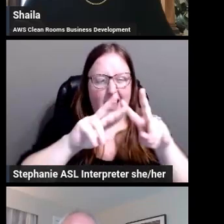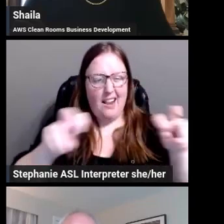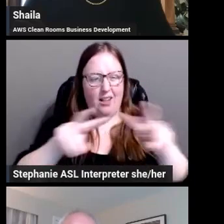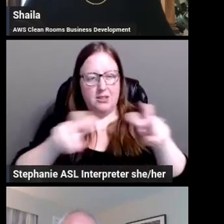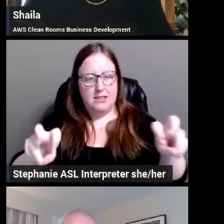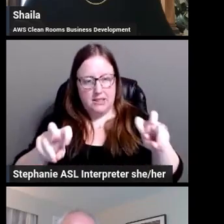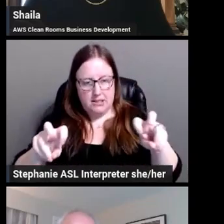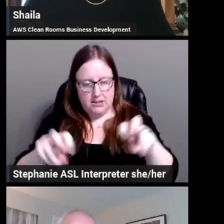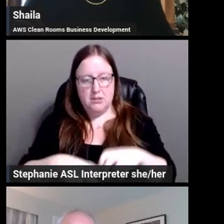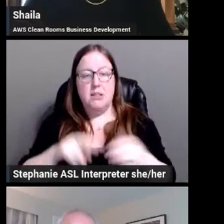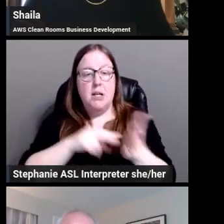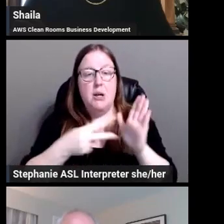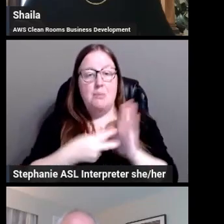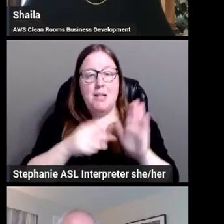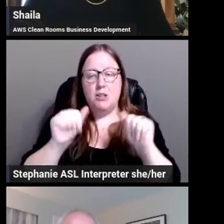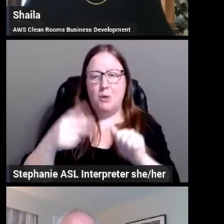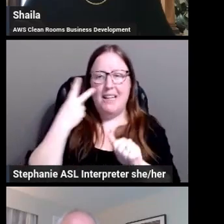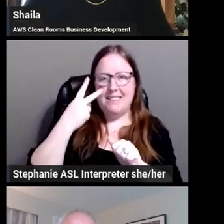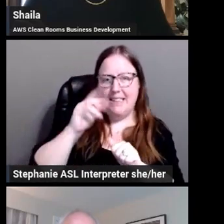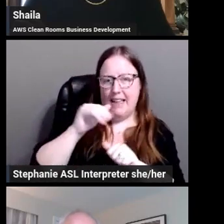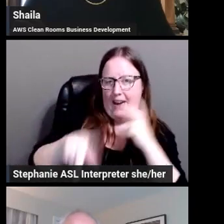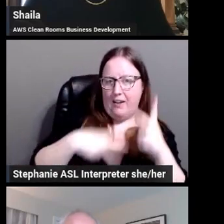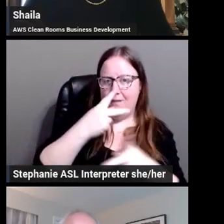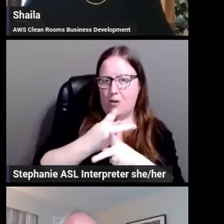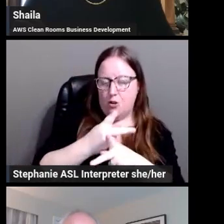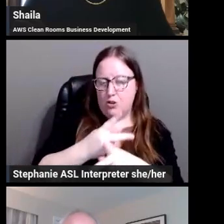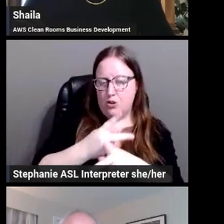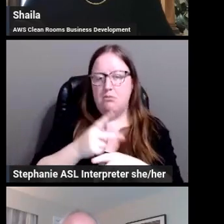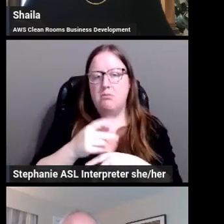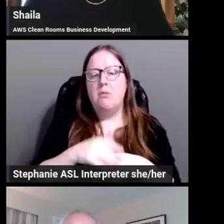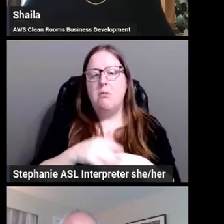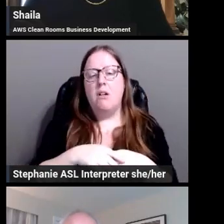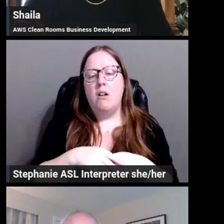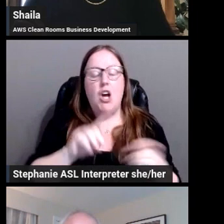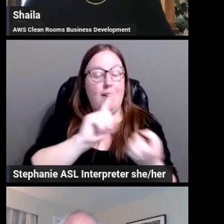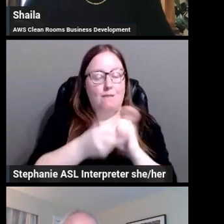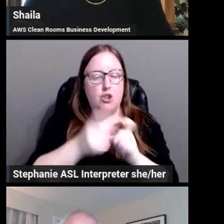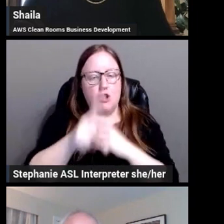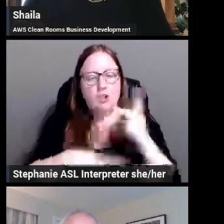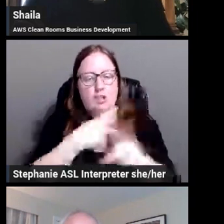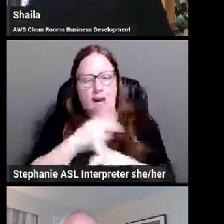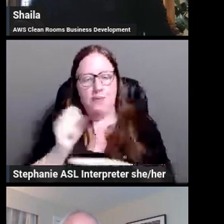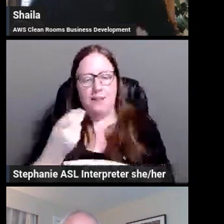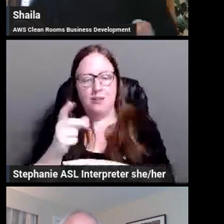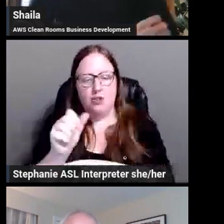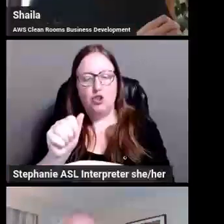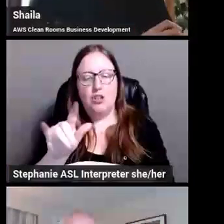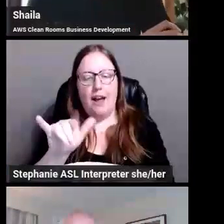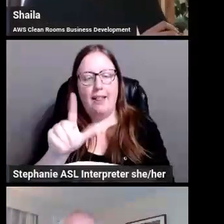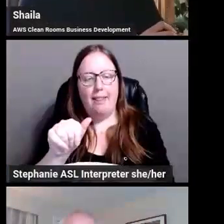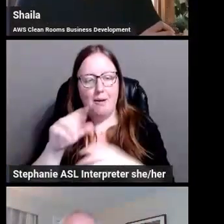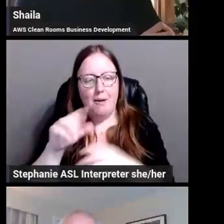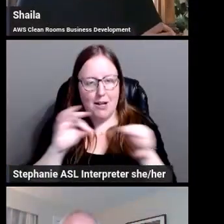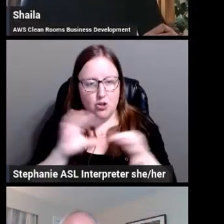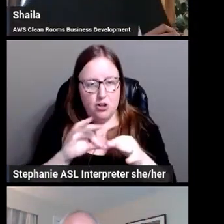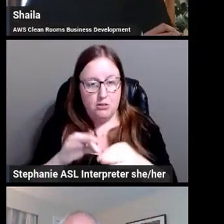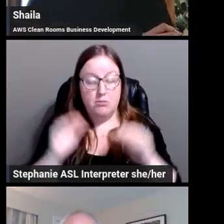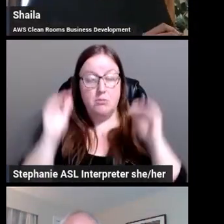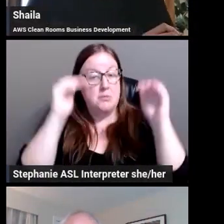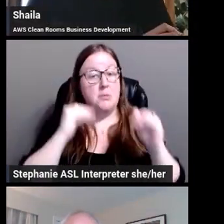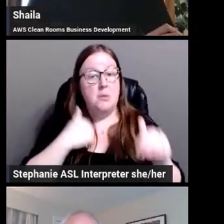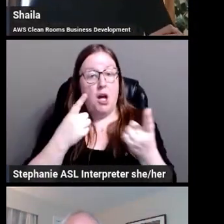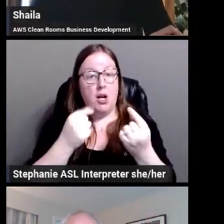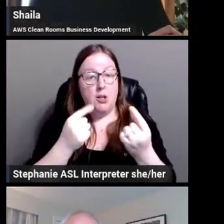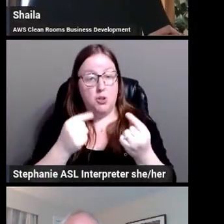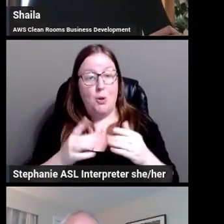that could enable this conversion type use case that Shaila mentioned a while back. The next thing I'm going to do is just choose the